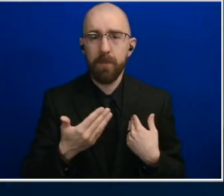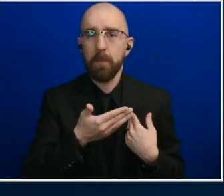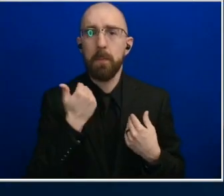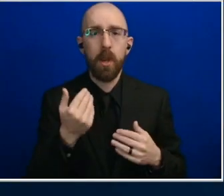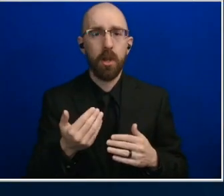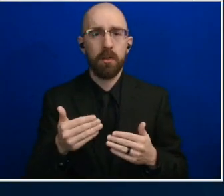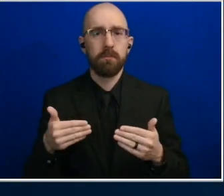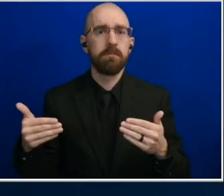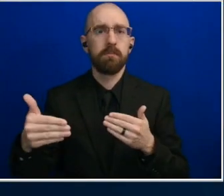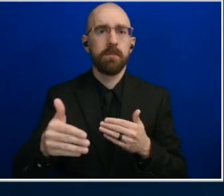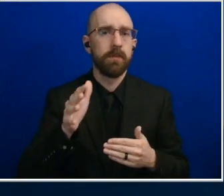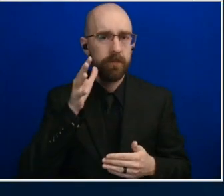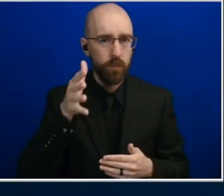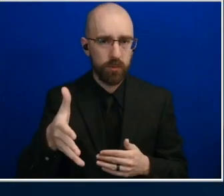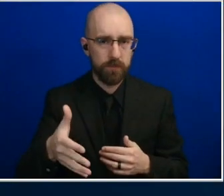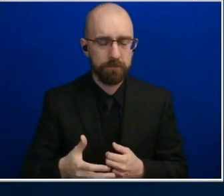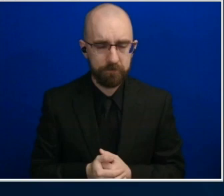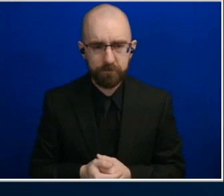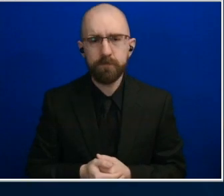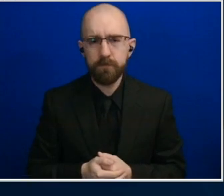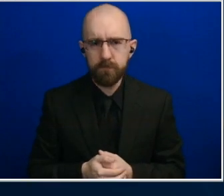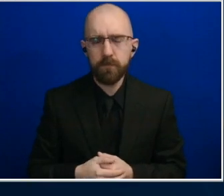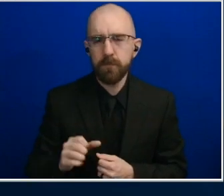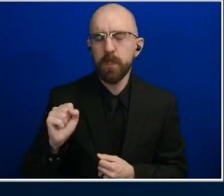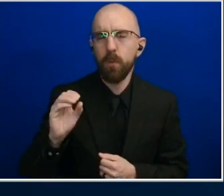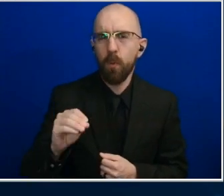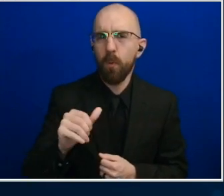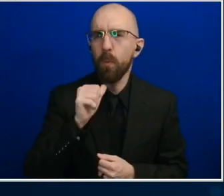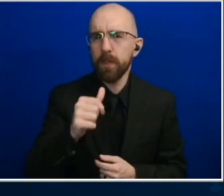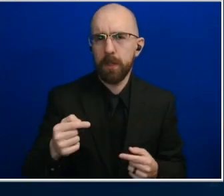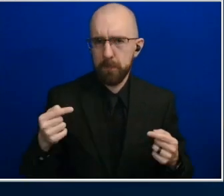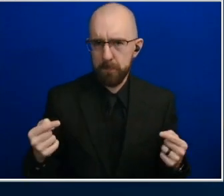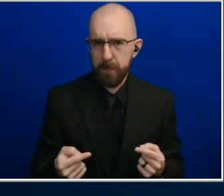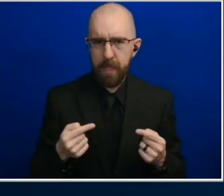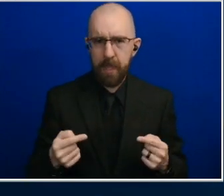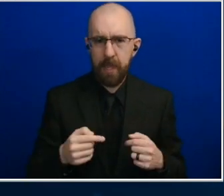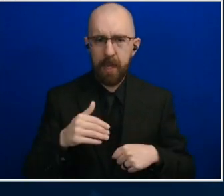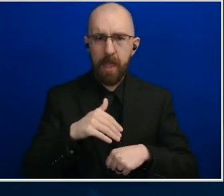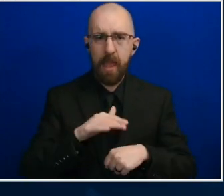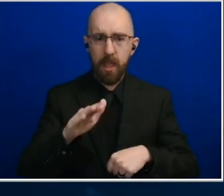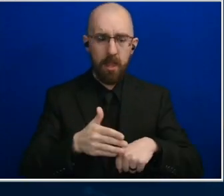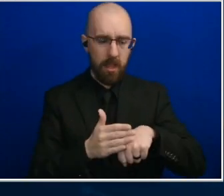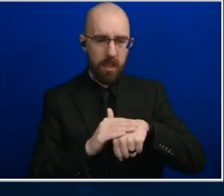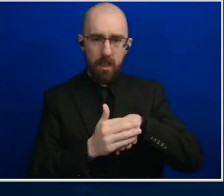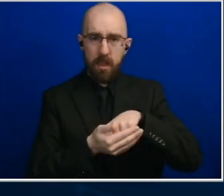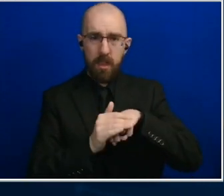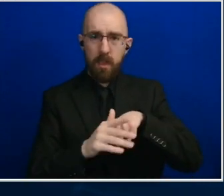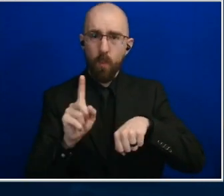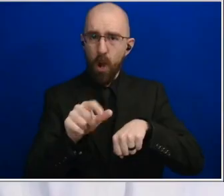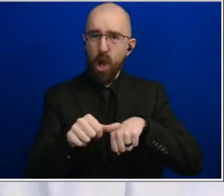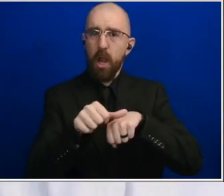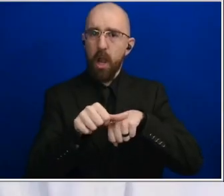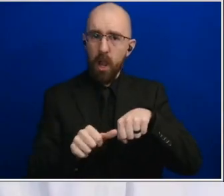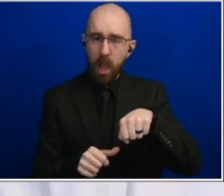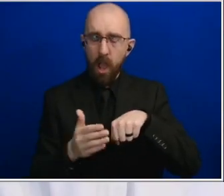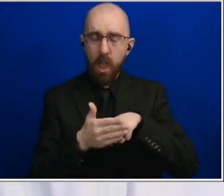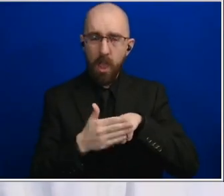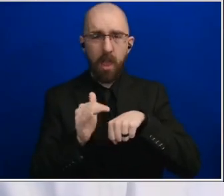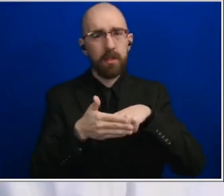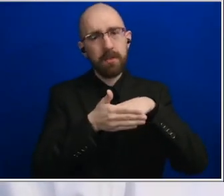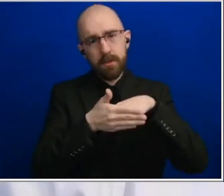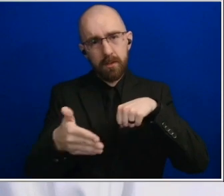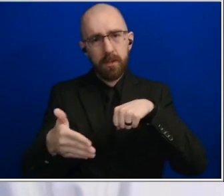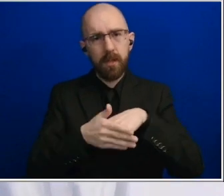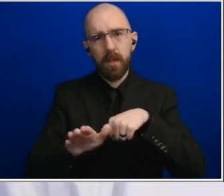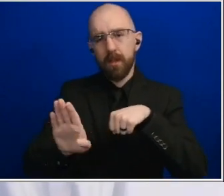Yeah. So it wasn't pain at the end of your amputation. It was pain that was lower in the leg that wasn't there that you